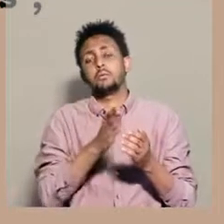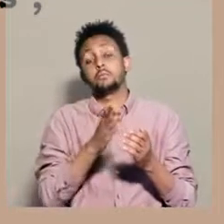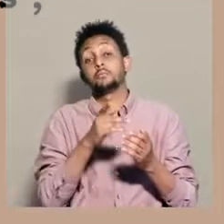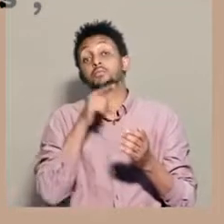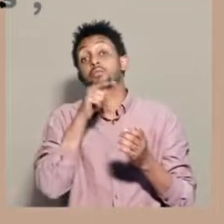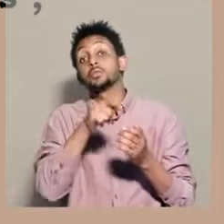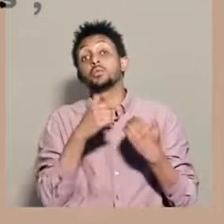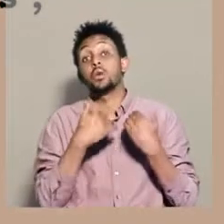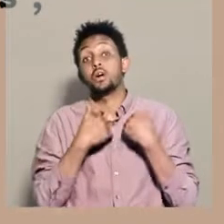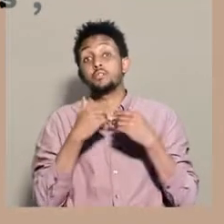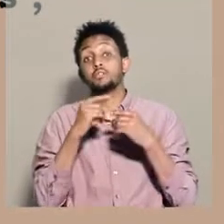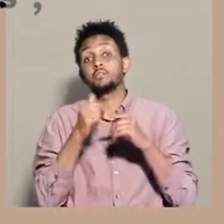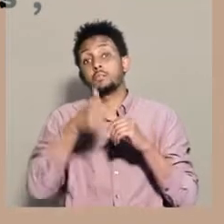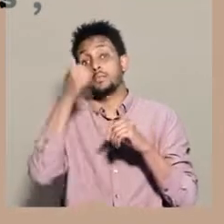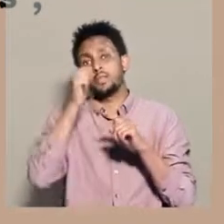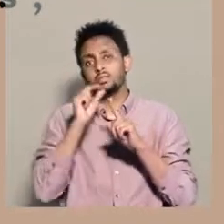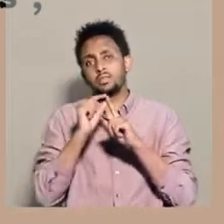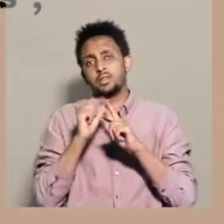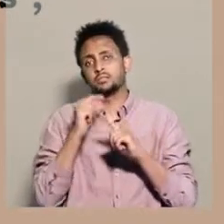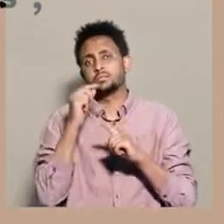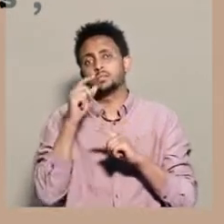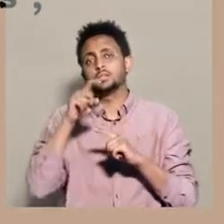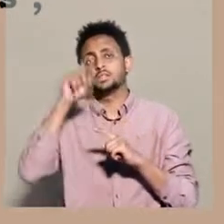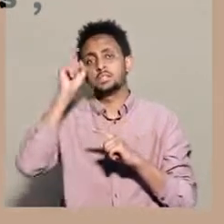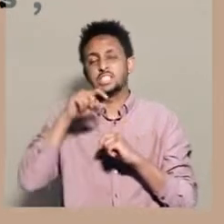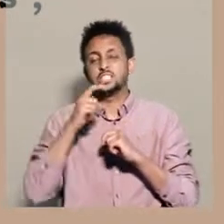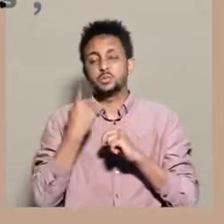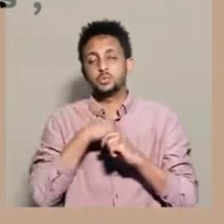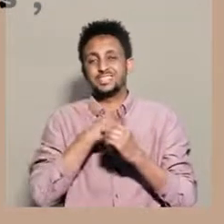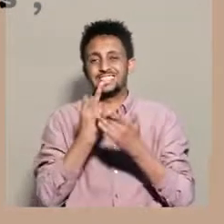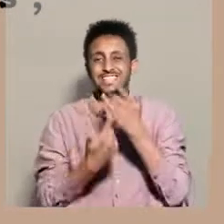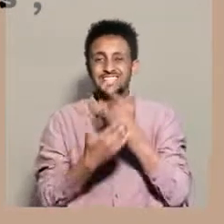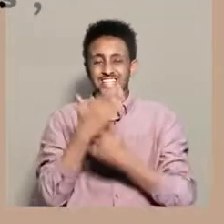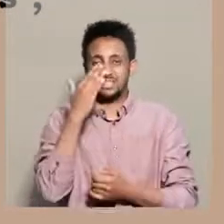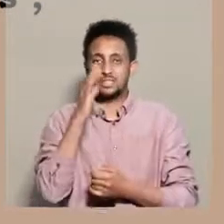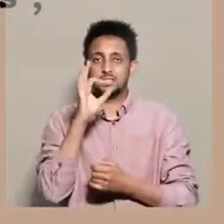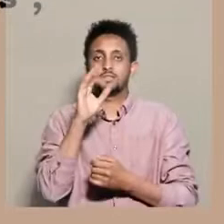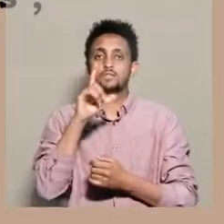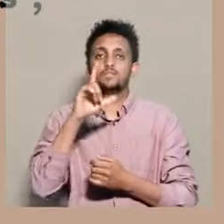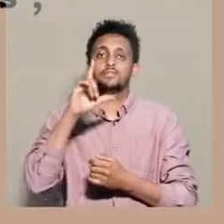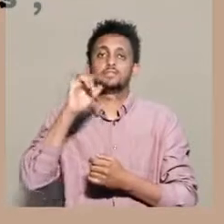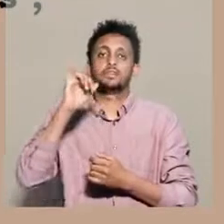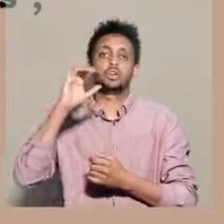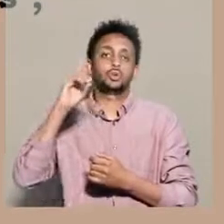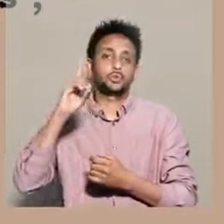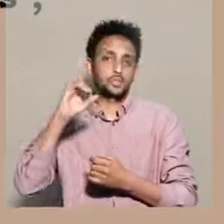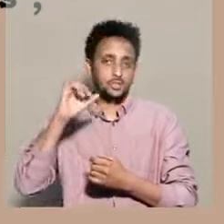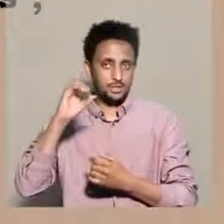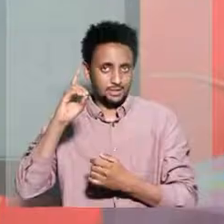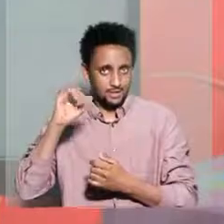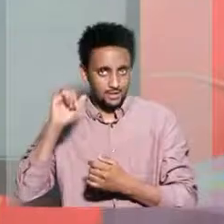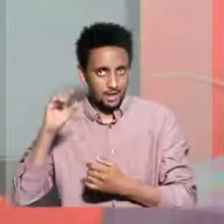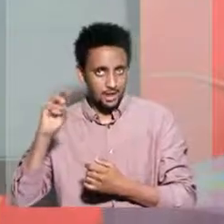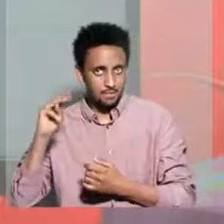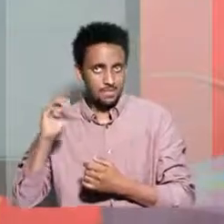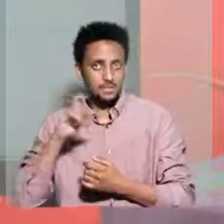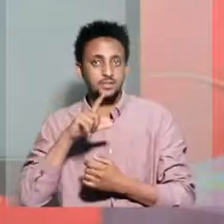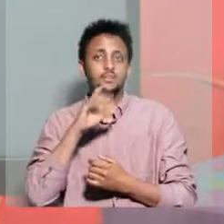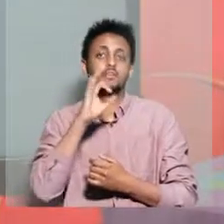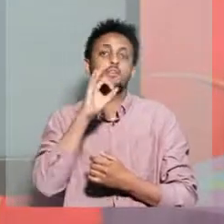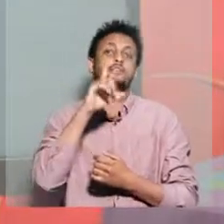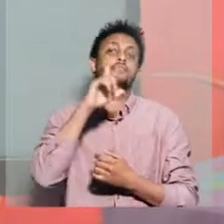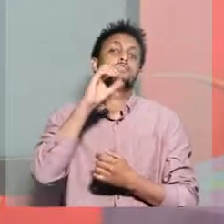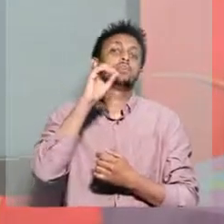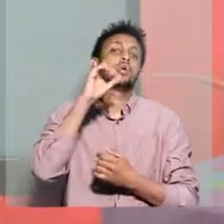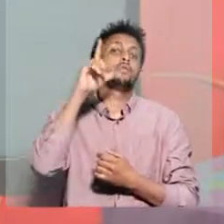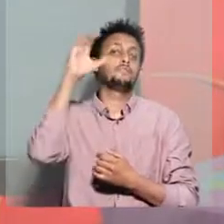here we have main terms needed to discuss about fluid dynamics. And this term is known to be flow rate. We